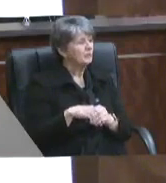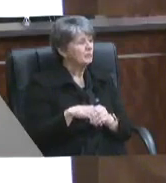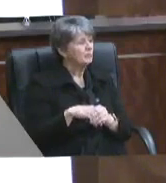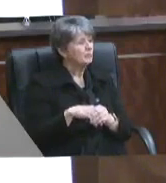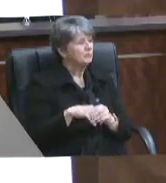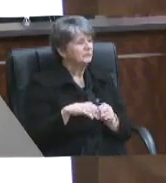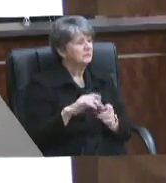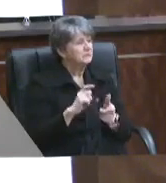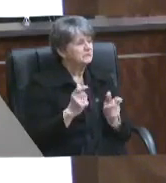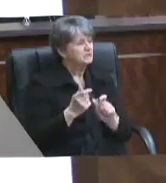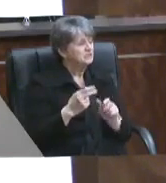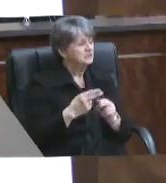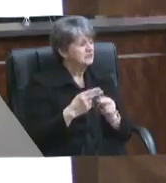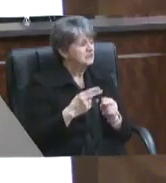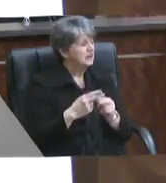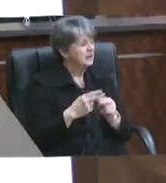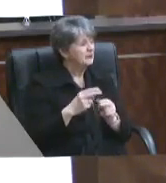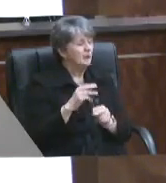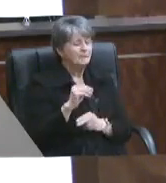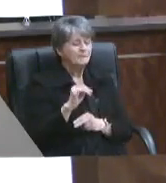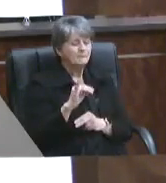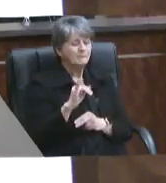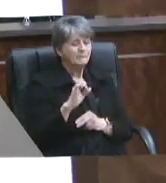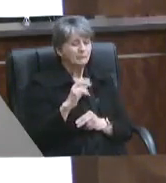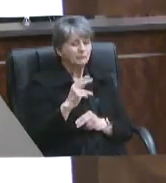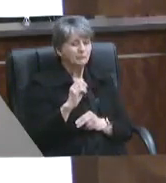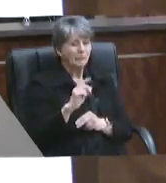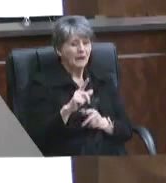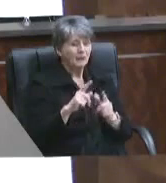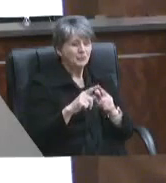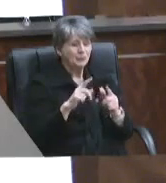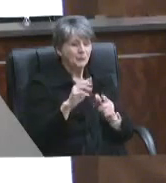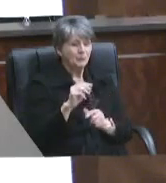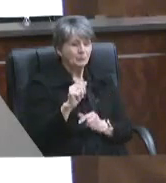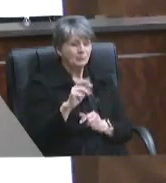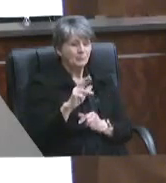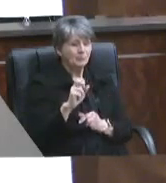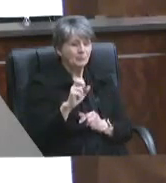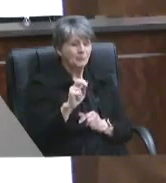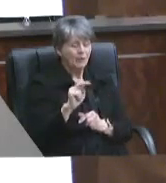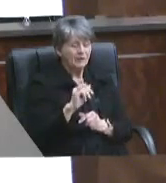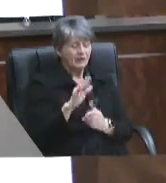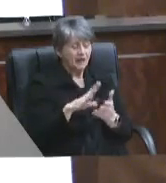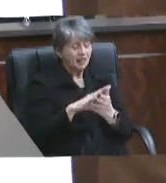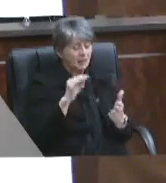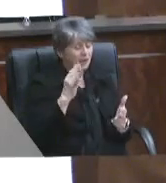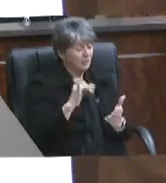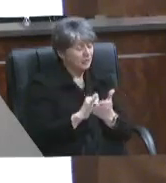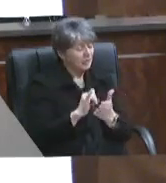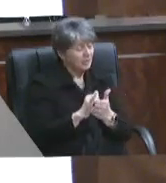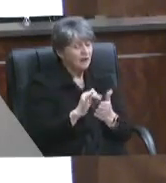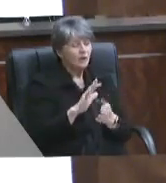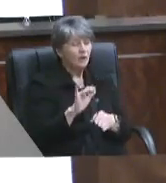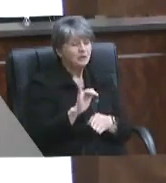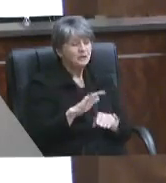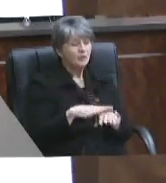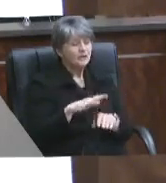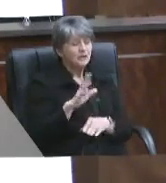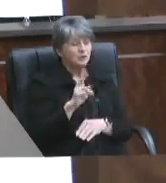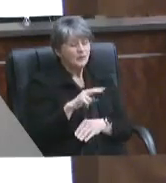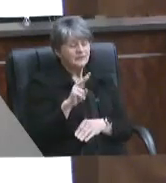was up on Black history, but I learned that last week. Also, on this 22nd